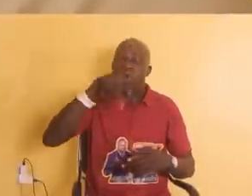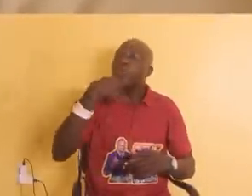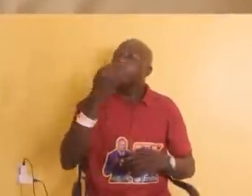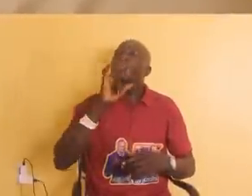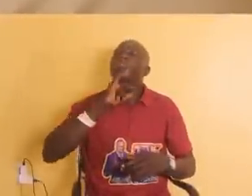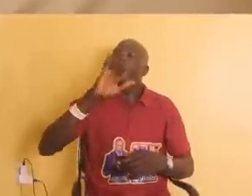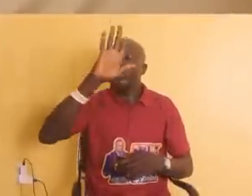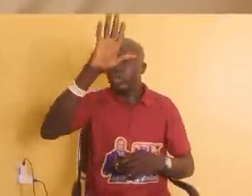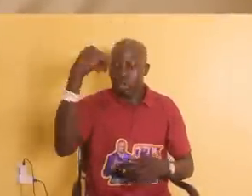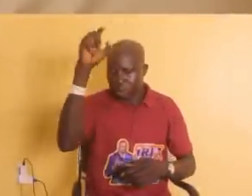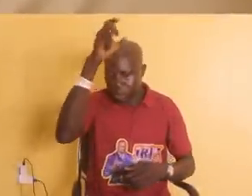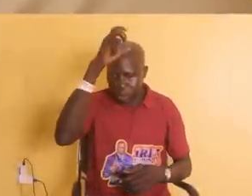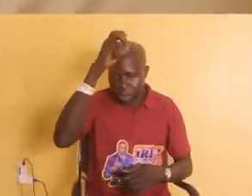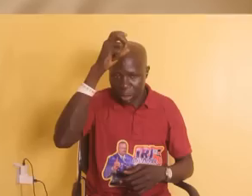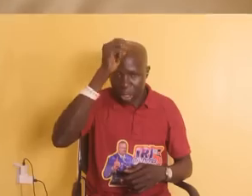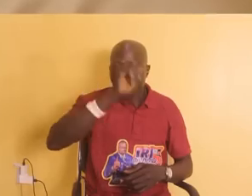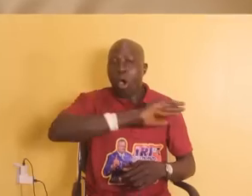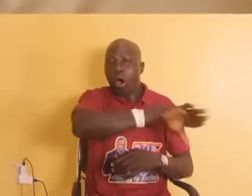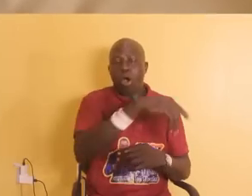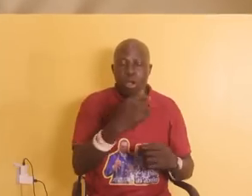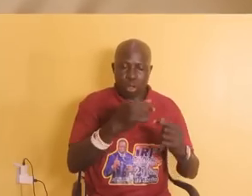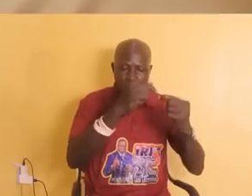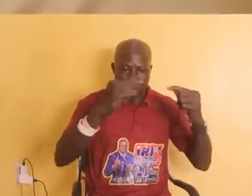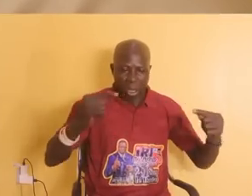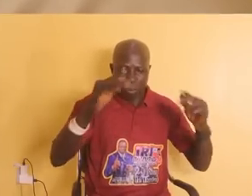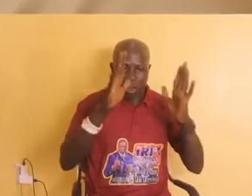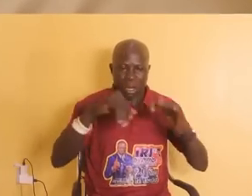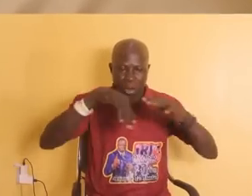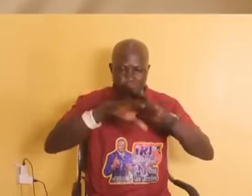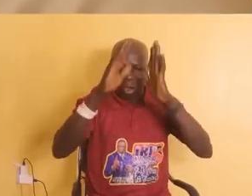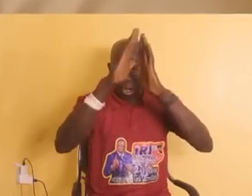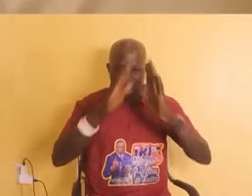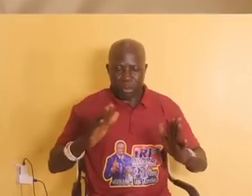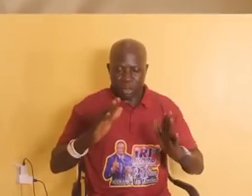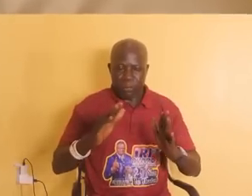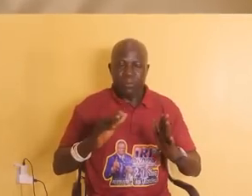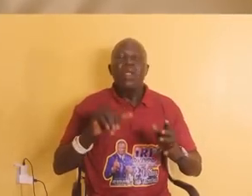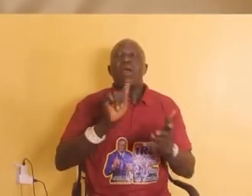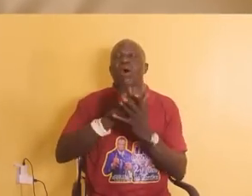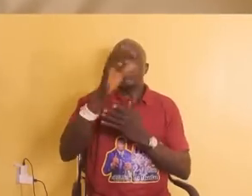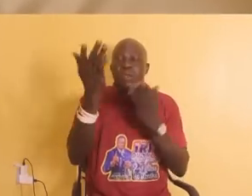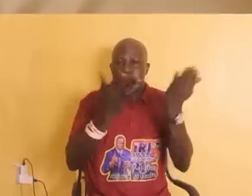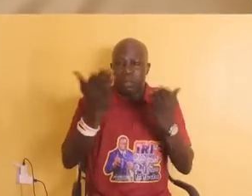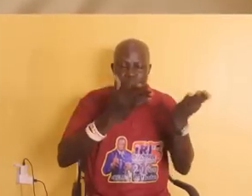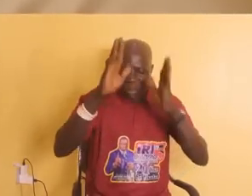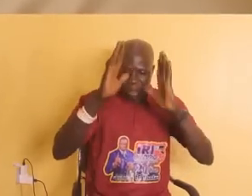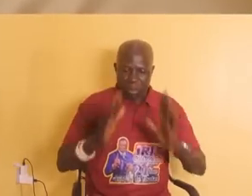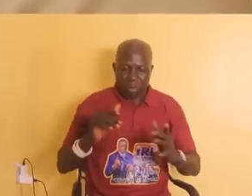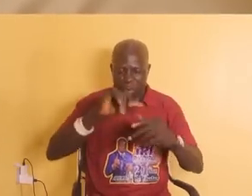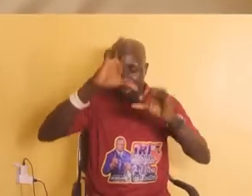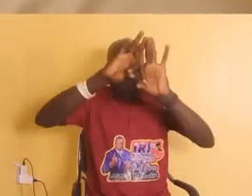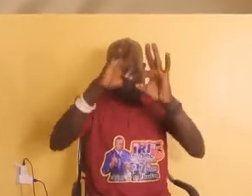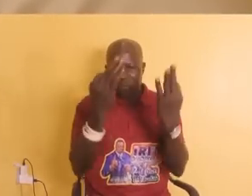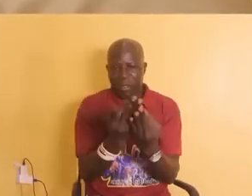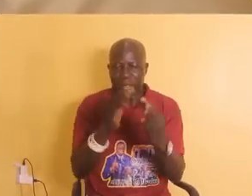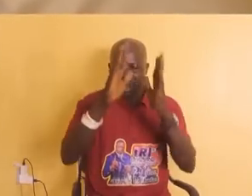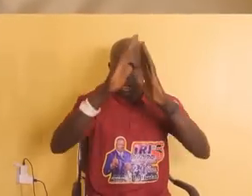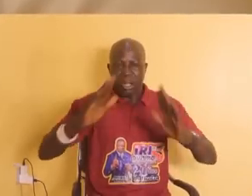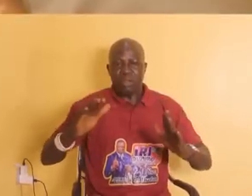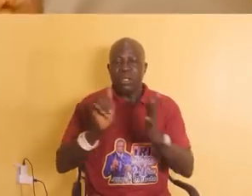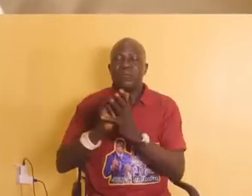are the Egyptians? The people that enslave you. The enslavery of your family.